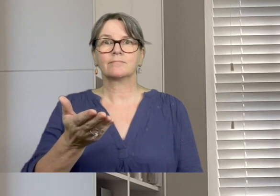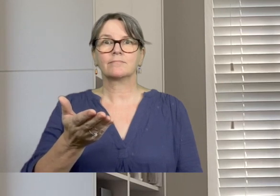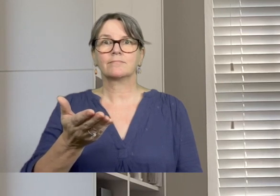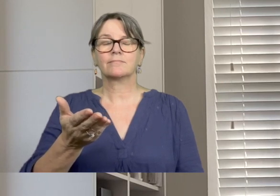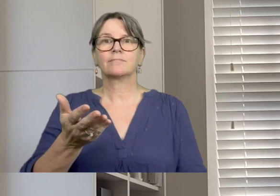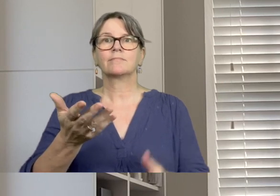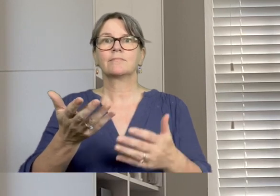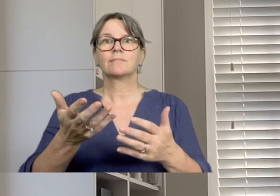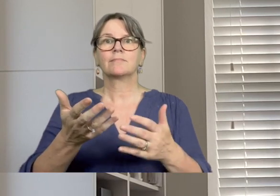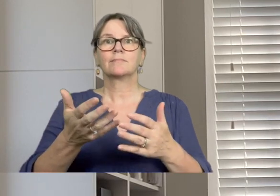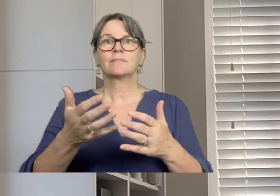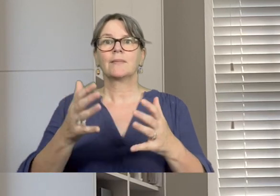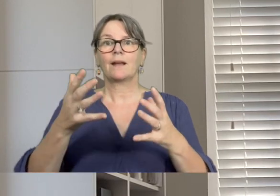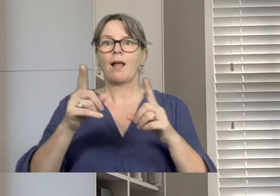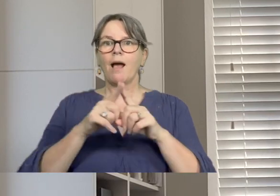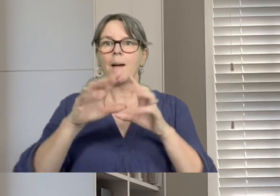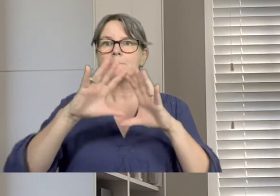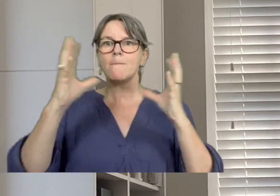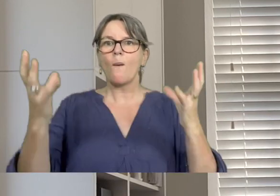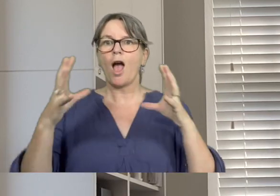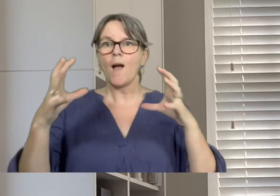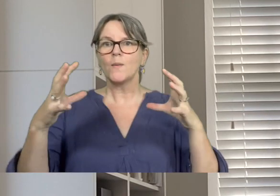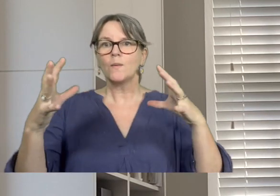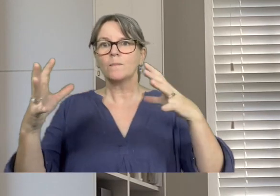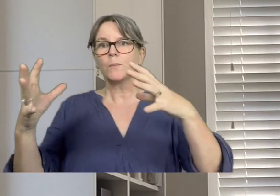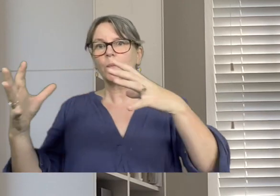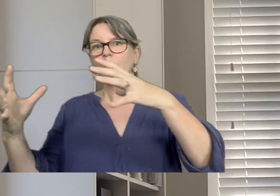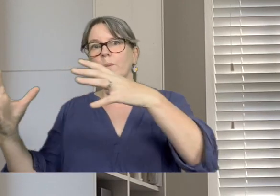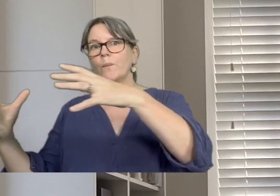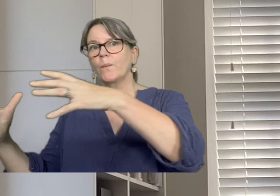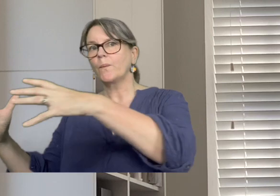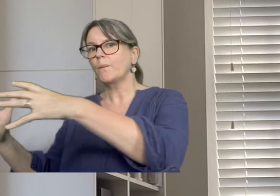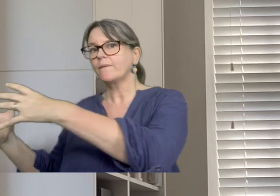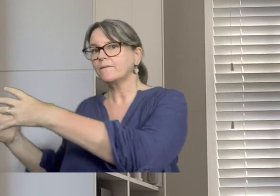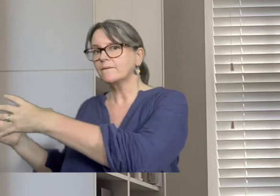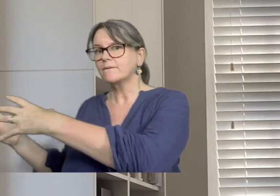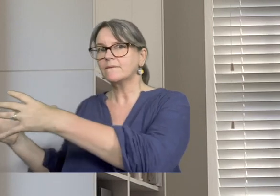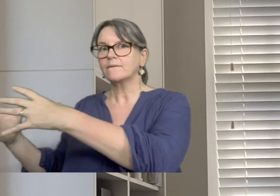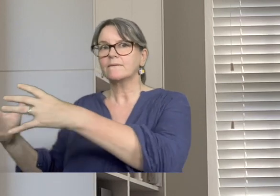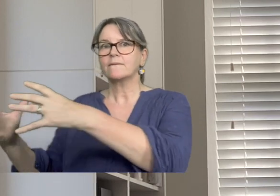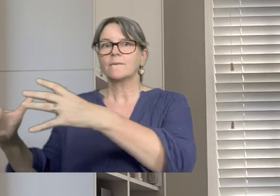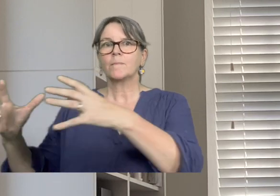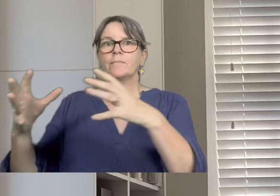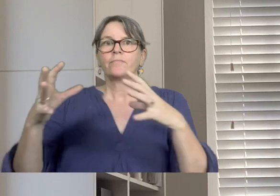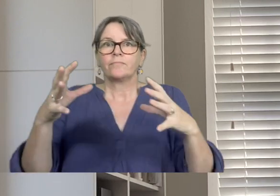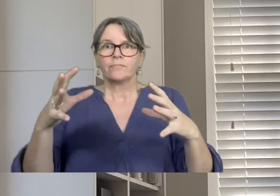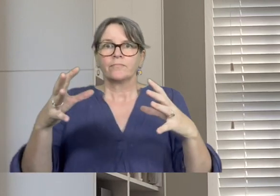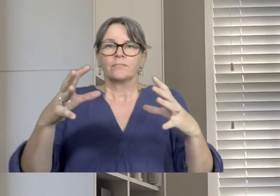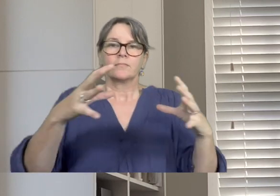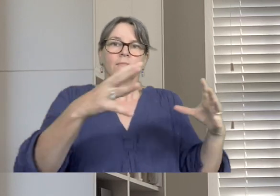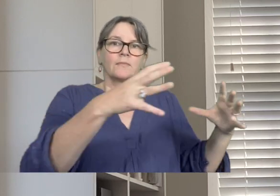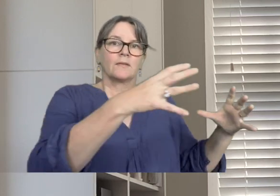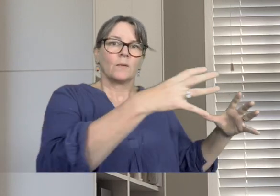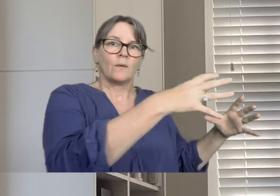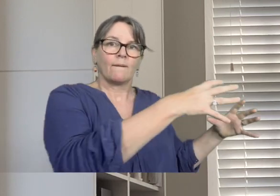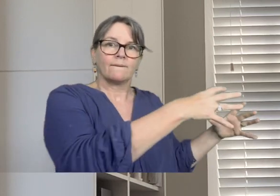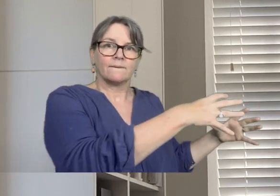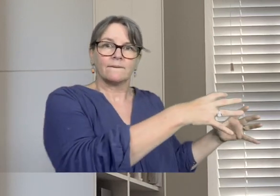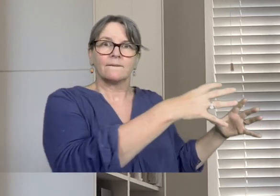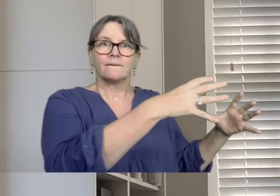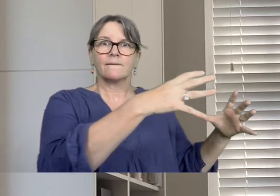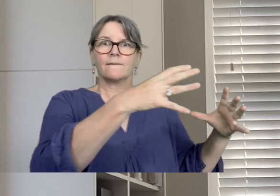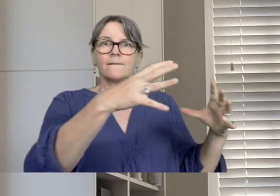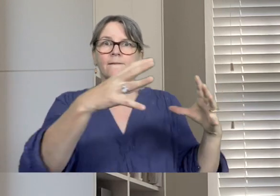we're going to move the whole shape. Imagine you're holding a ball. We're going to breathe in. And back. And again, breath in.